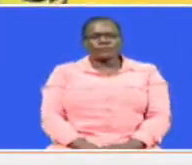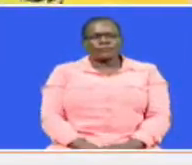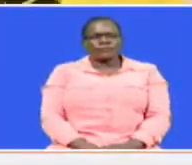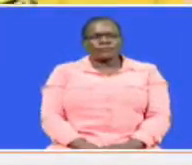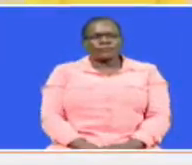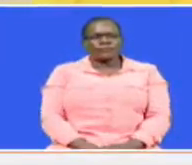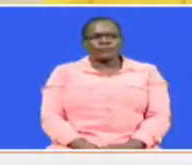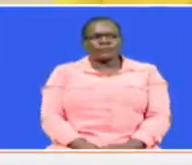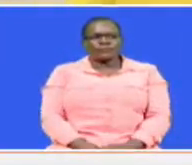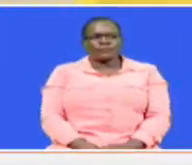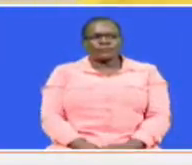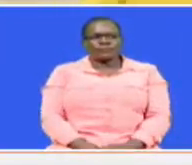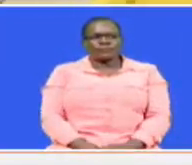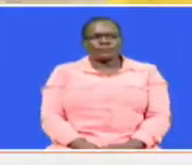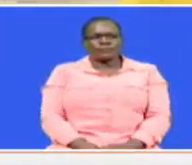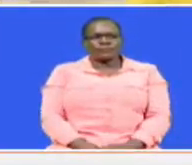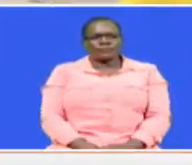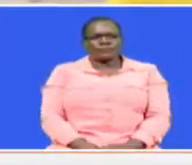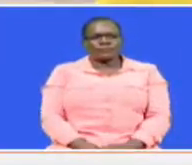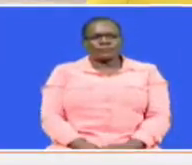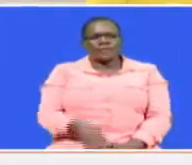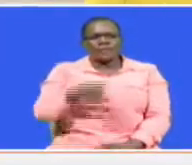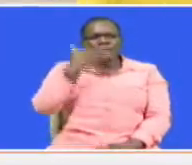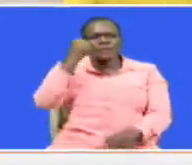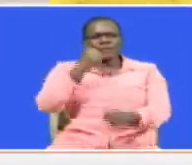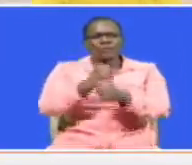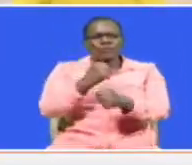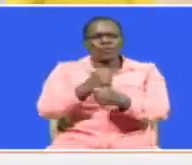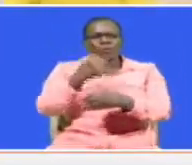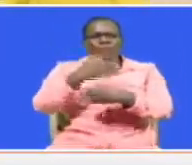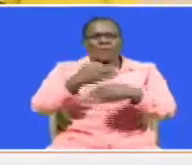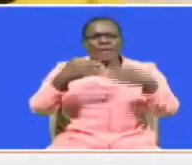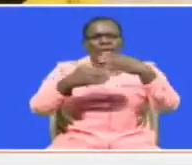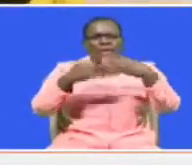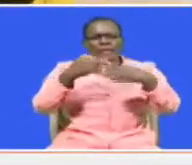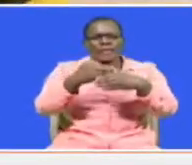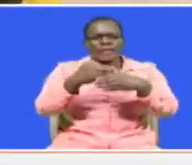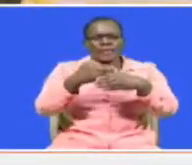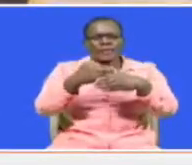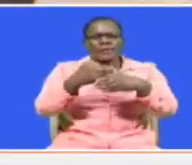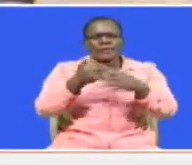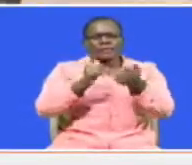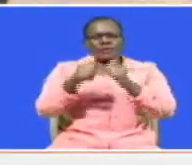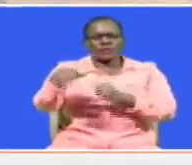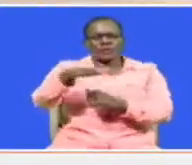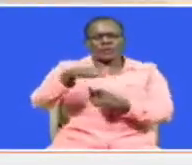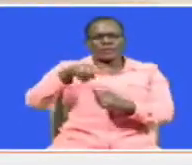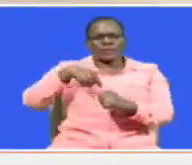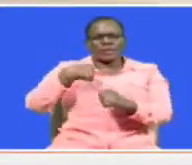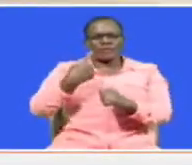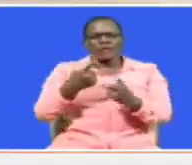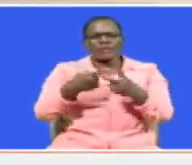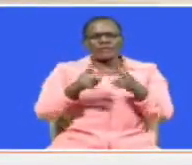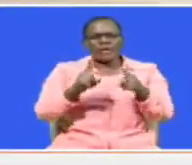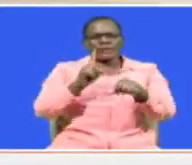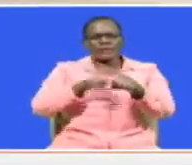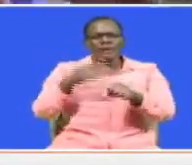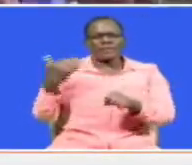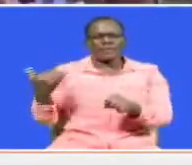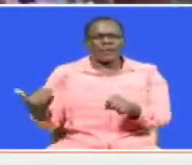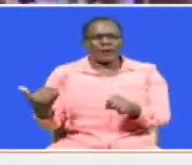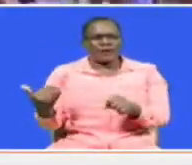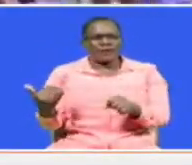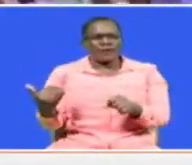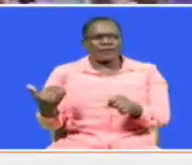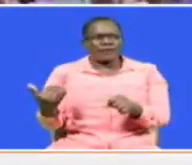of competition, I think the best thing you can do for them is bring in guys who are qualified, so that they can start at a young age understanding